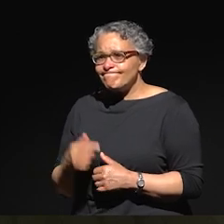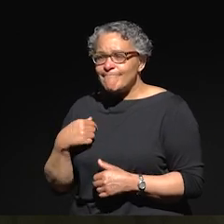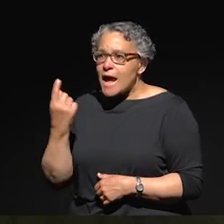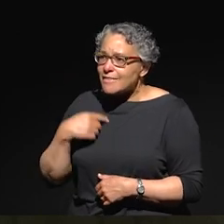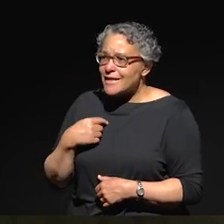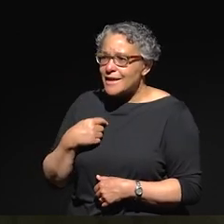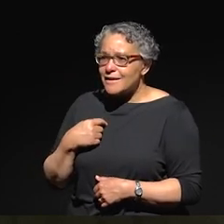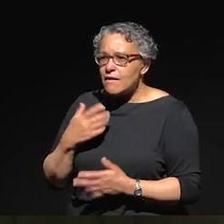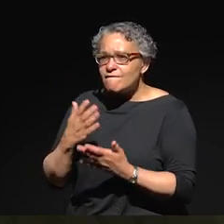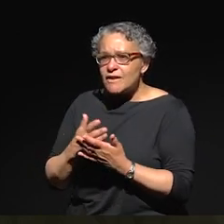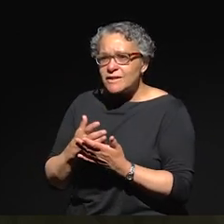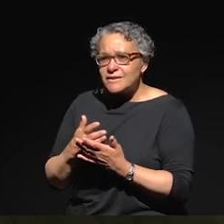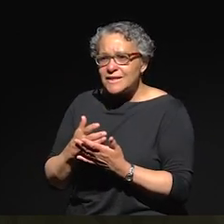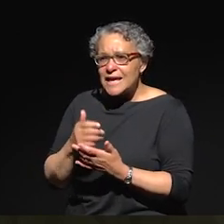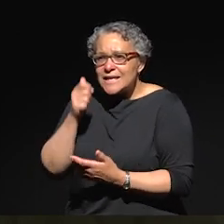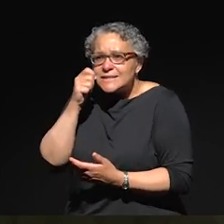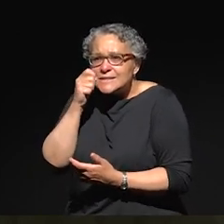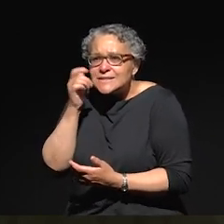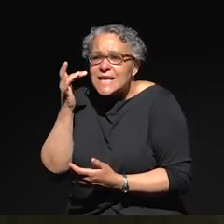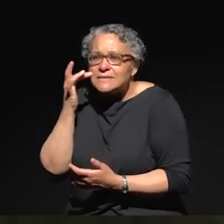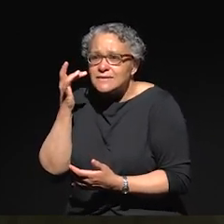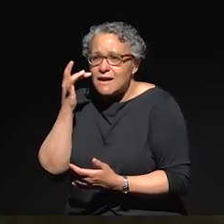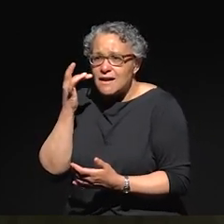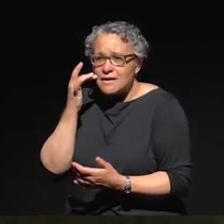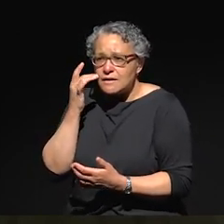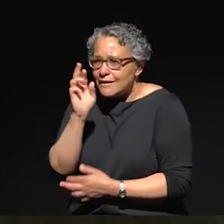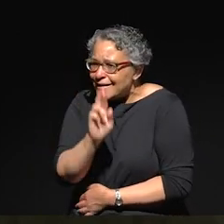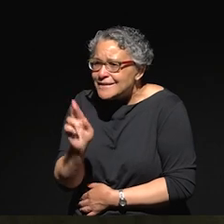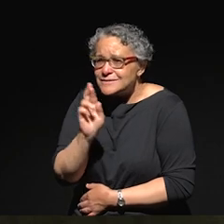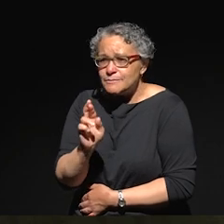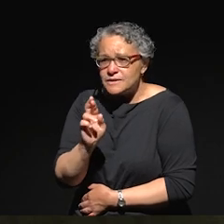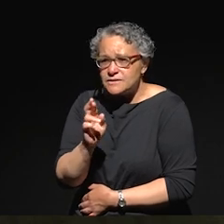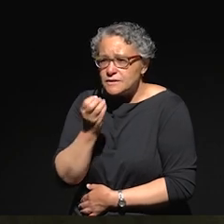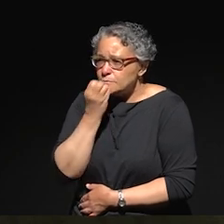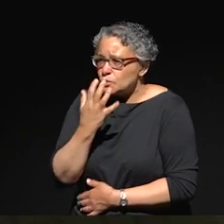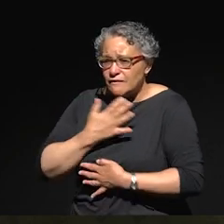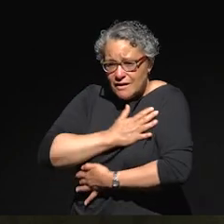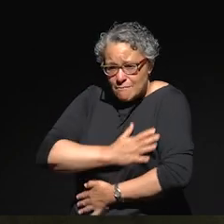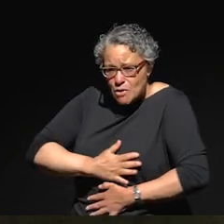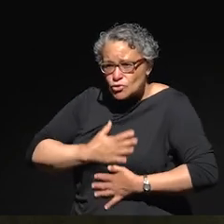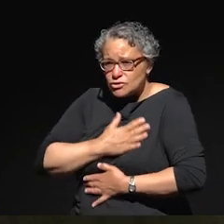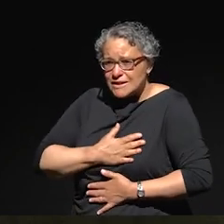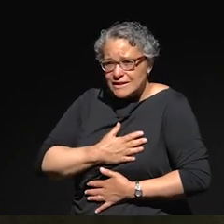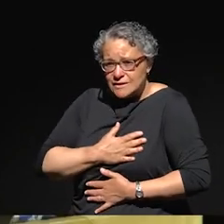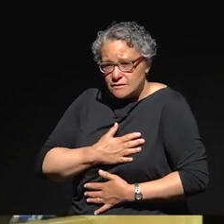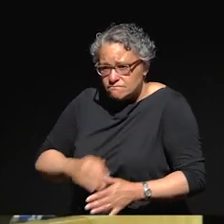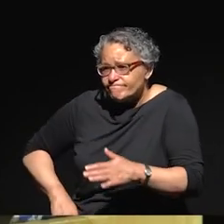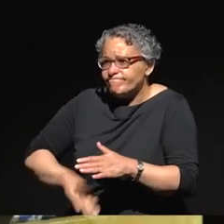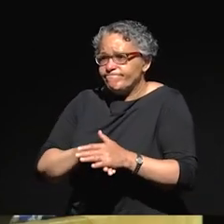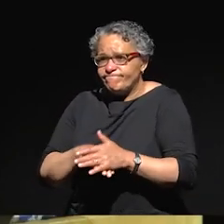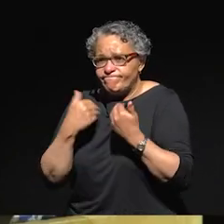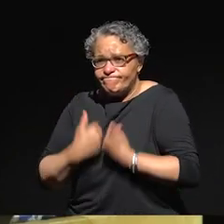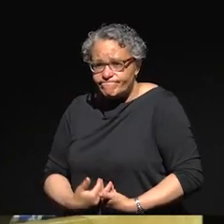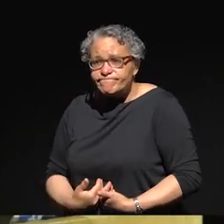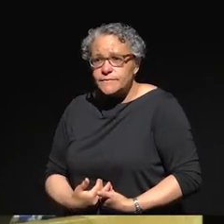most tender and most intimate, and most emotionally charged. I think of his Madonnas, and